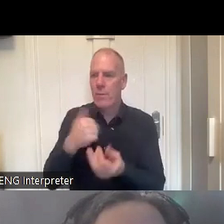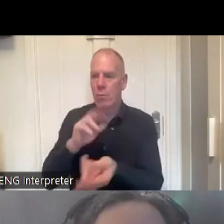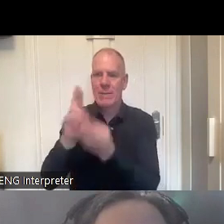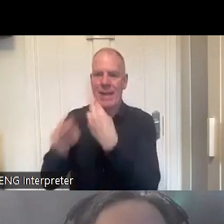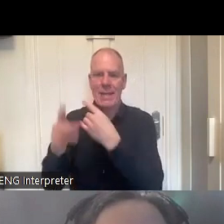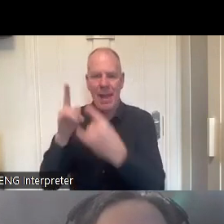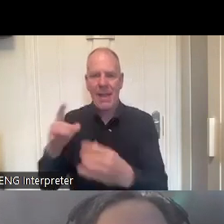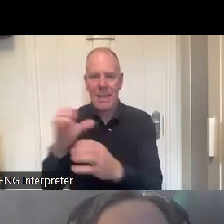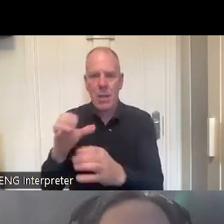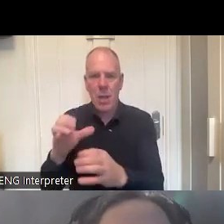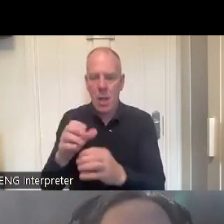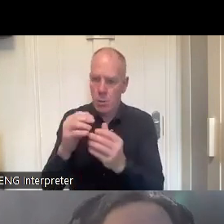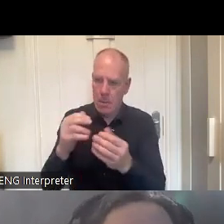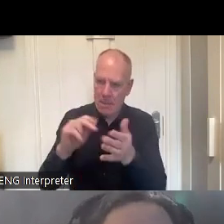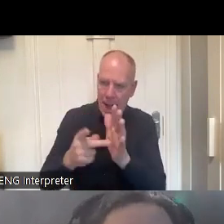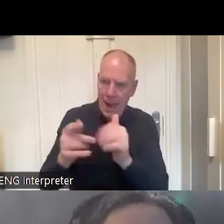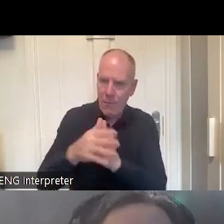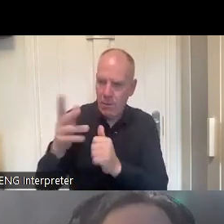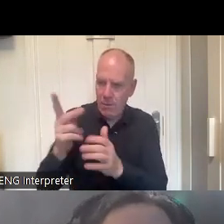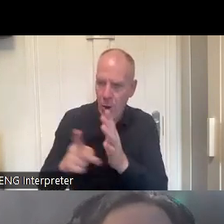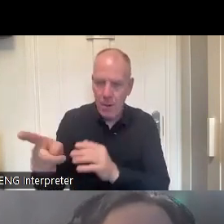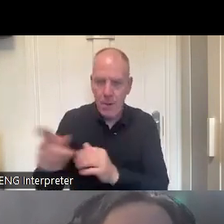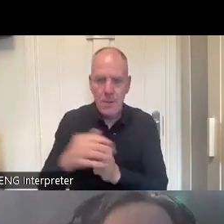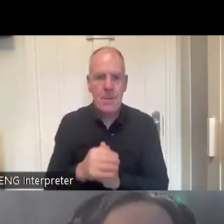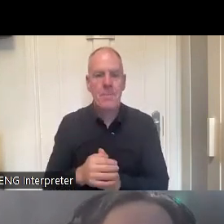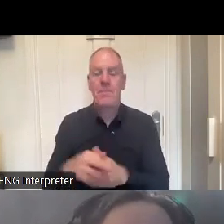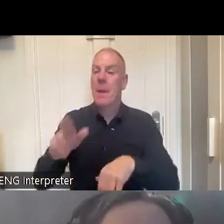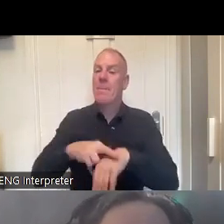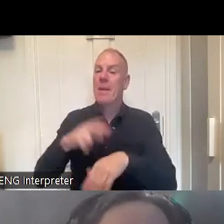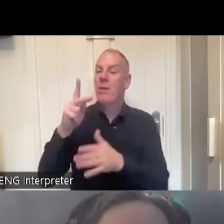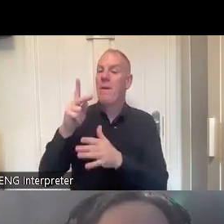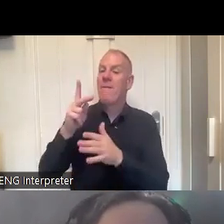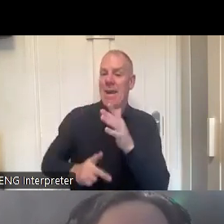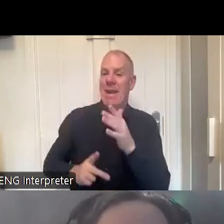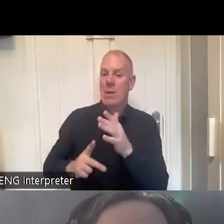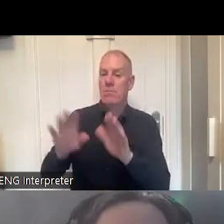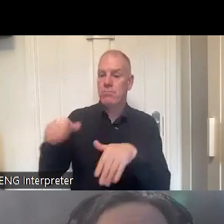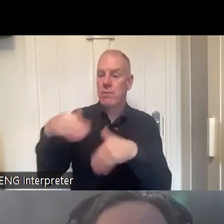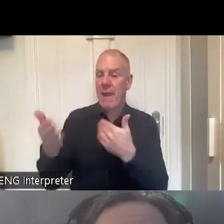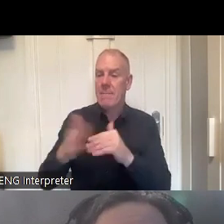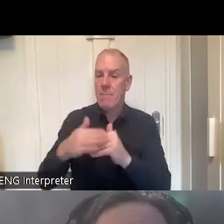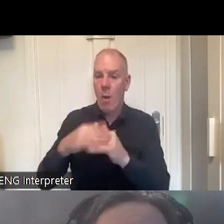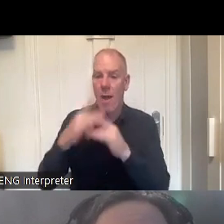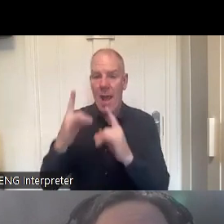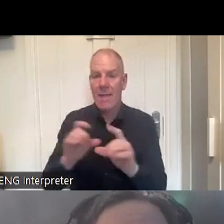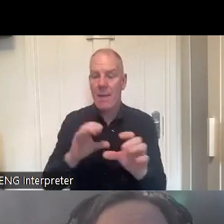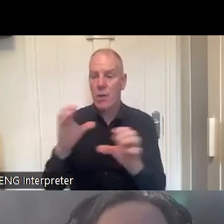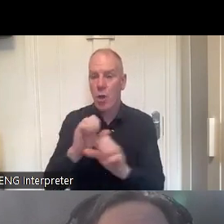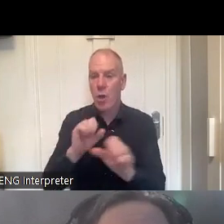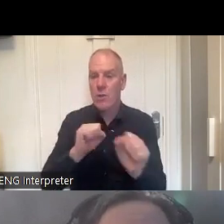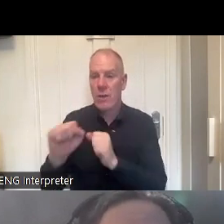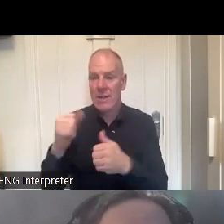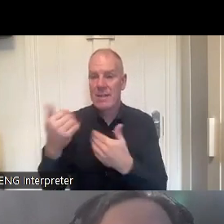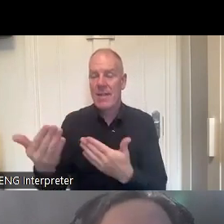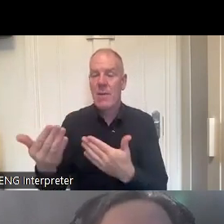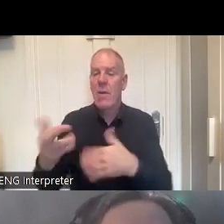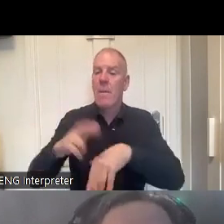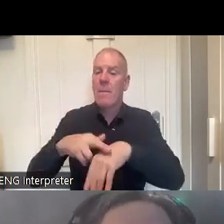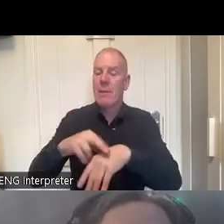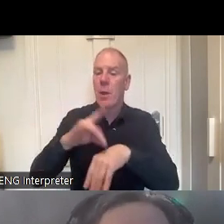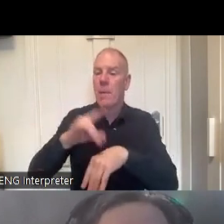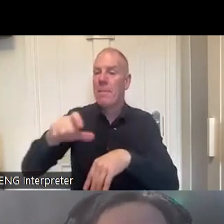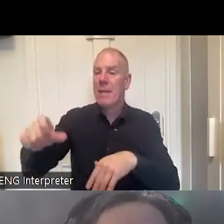services, and better value healthcare delivery, enhancing service delivery and resource management for better patient outcomes